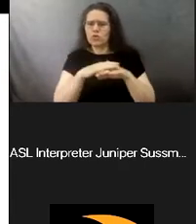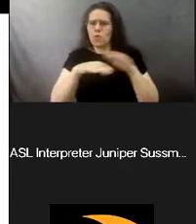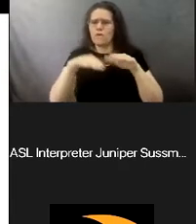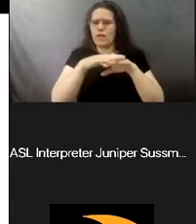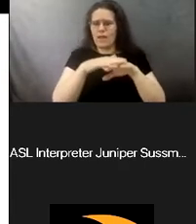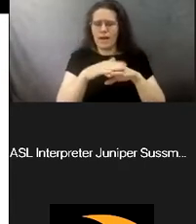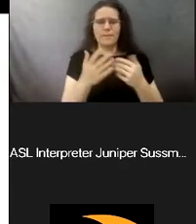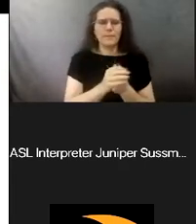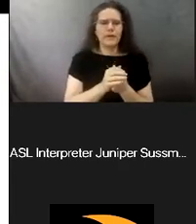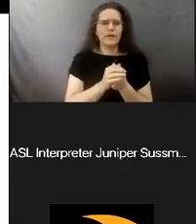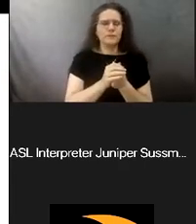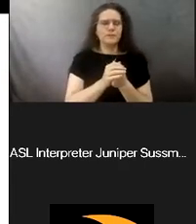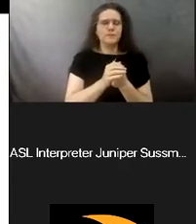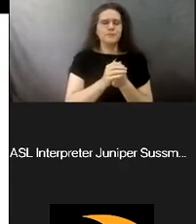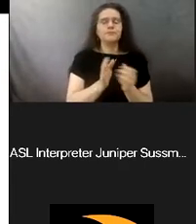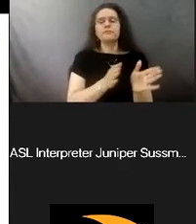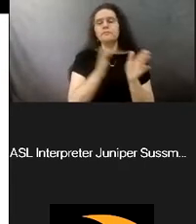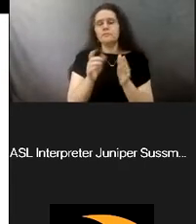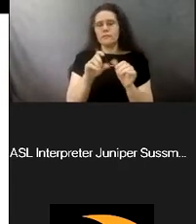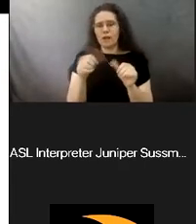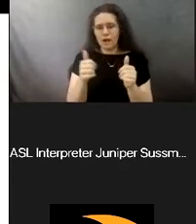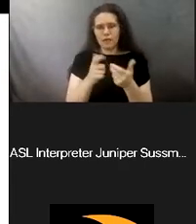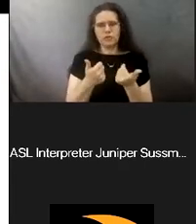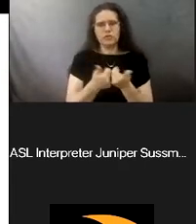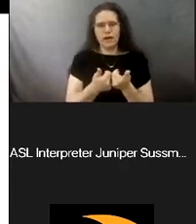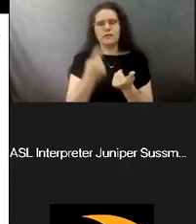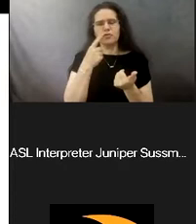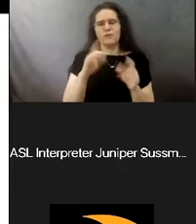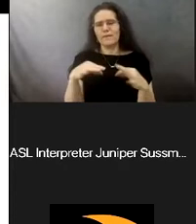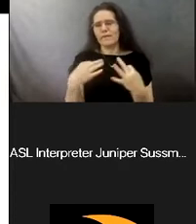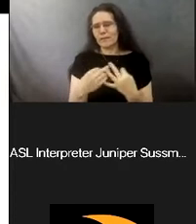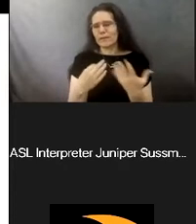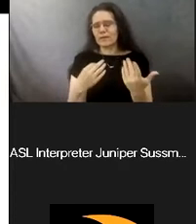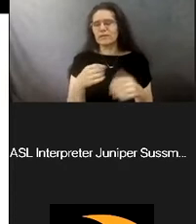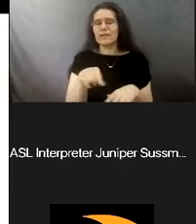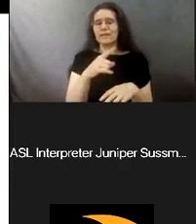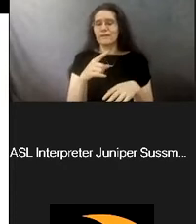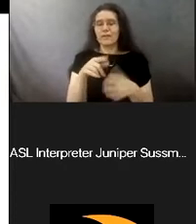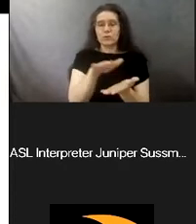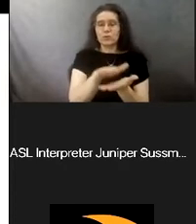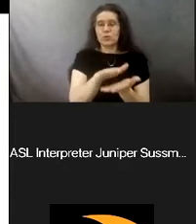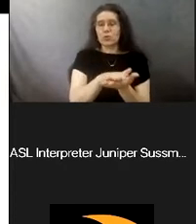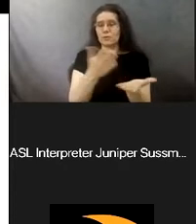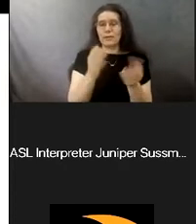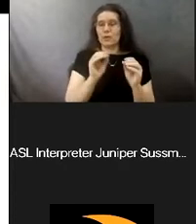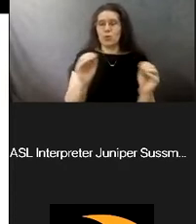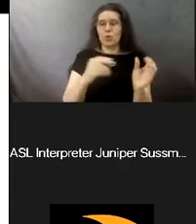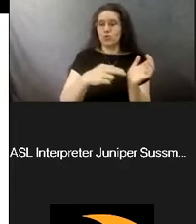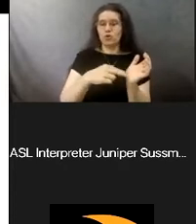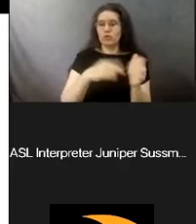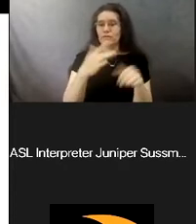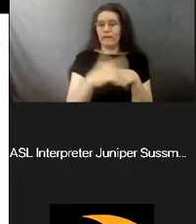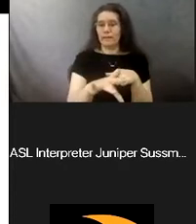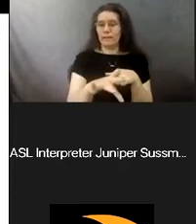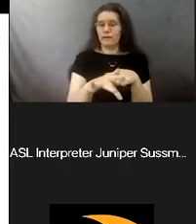challenges that our families and pediatric patients face: no school nurses available. whether they're not available on site or they're